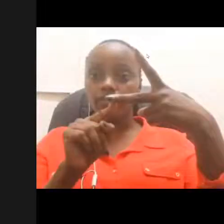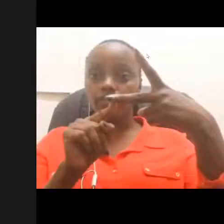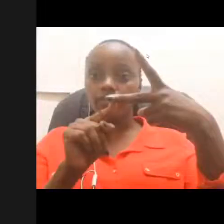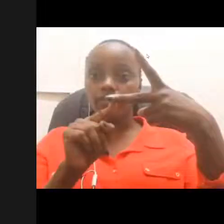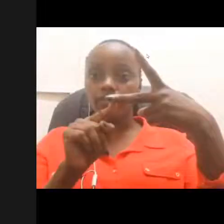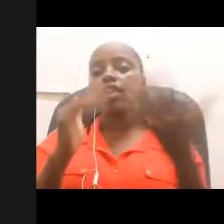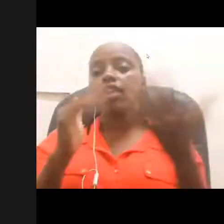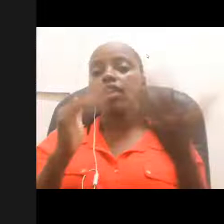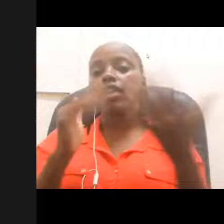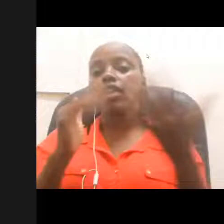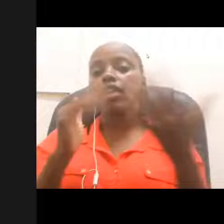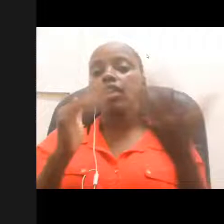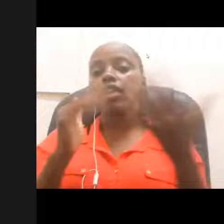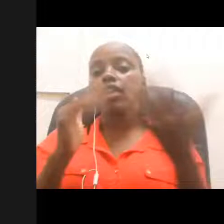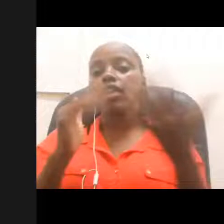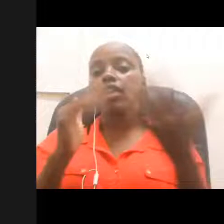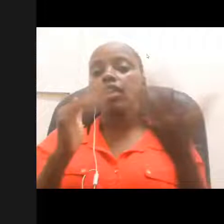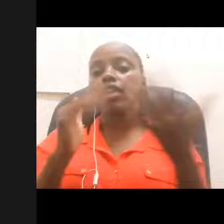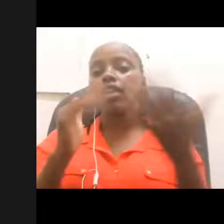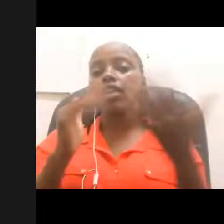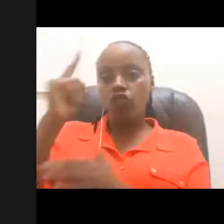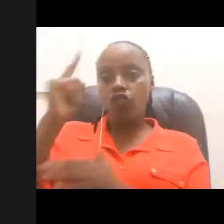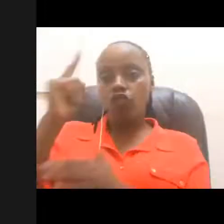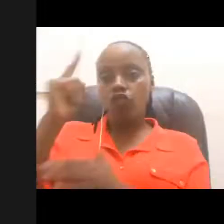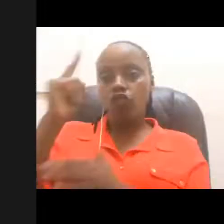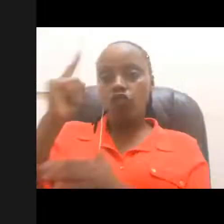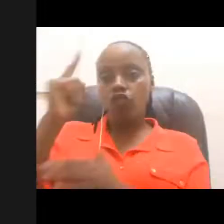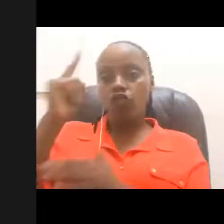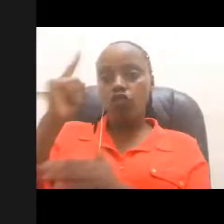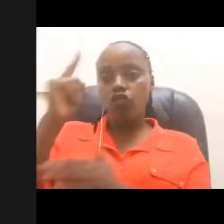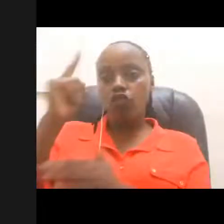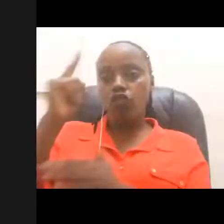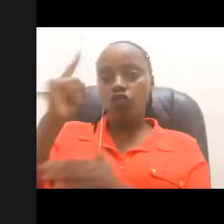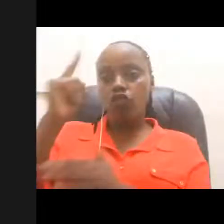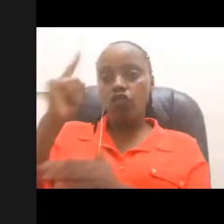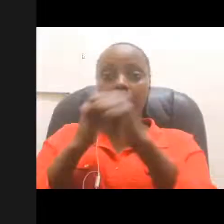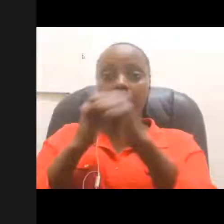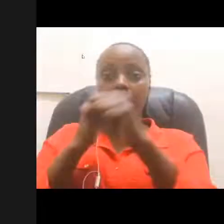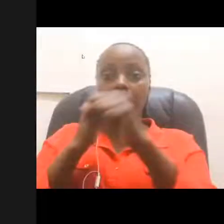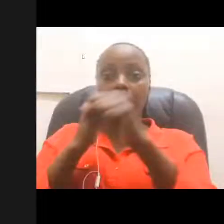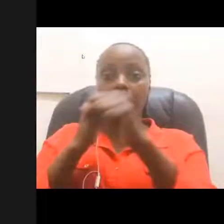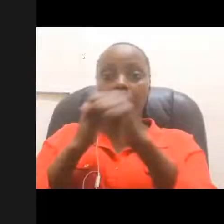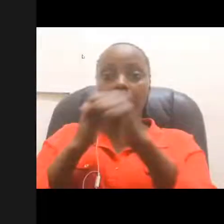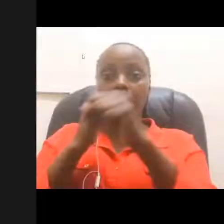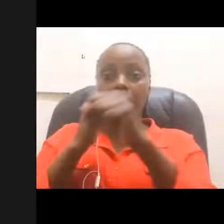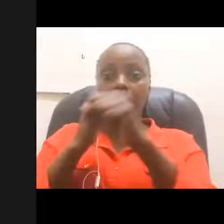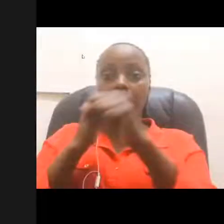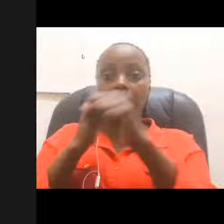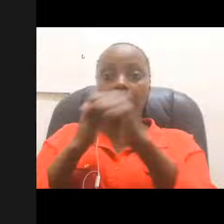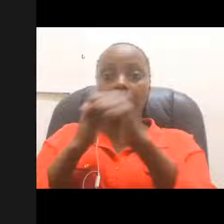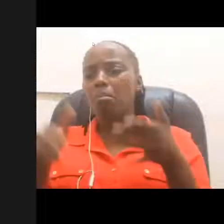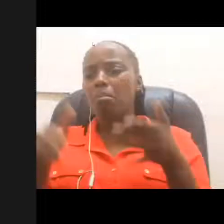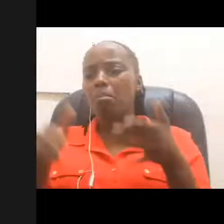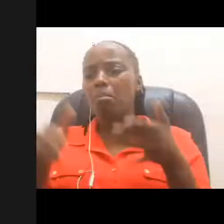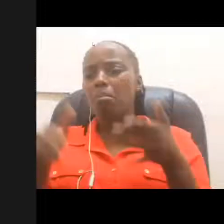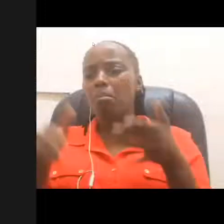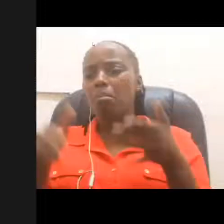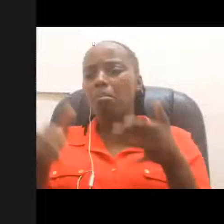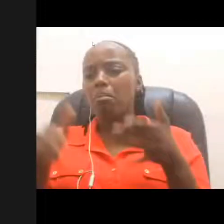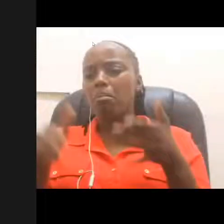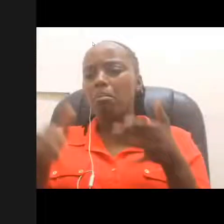turning 30 this year. I'm sure for some of us, we were born when the Charter had already